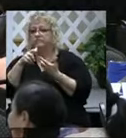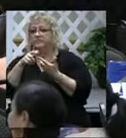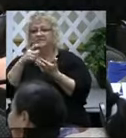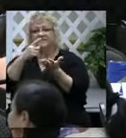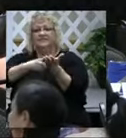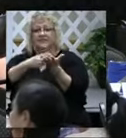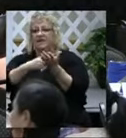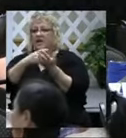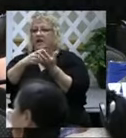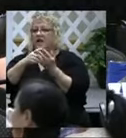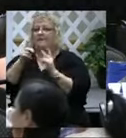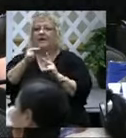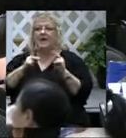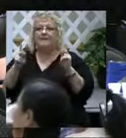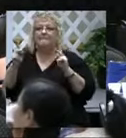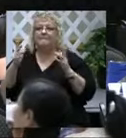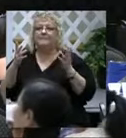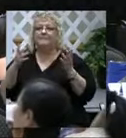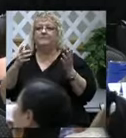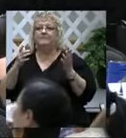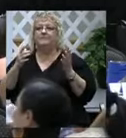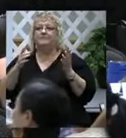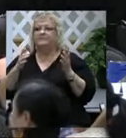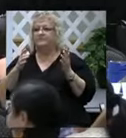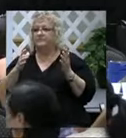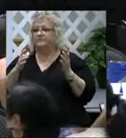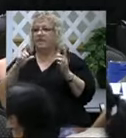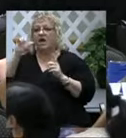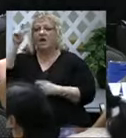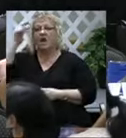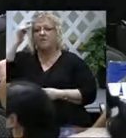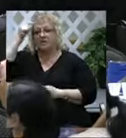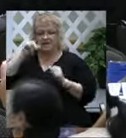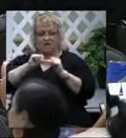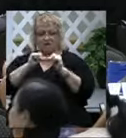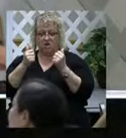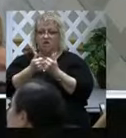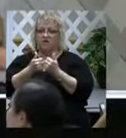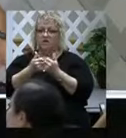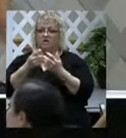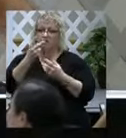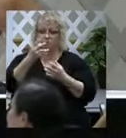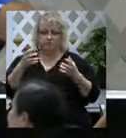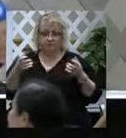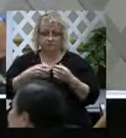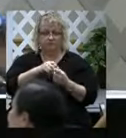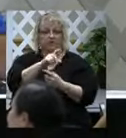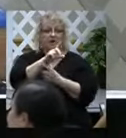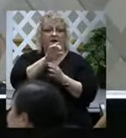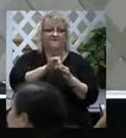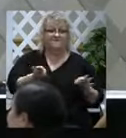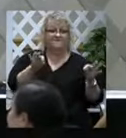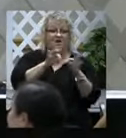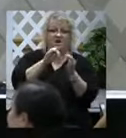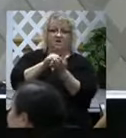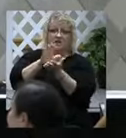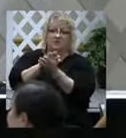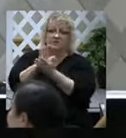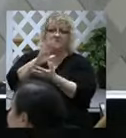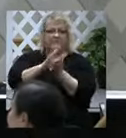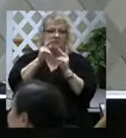discussion among a lot of government agencies is once we combine those two words and they become vital documents, everybody goes